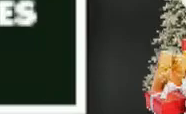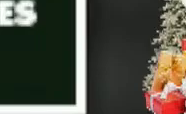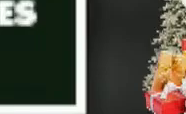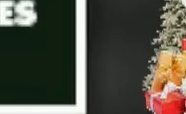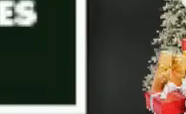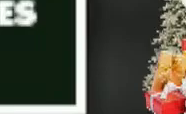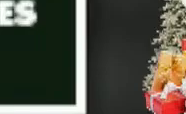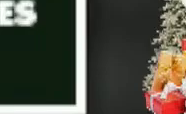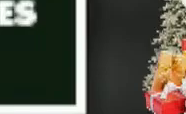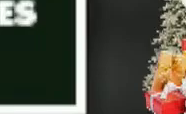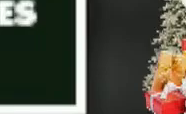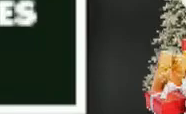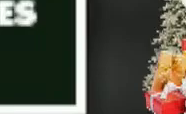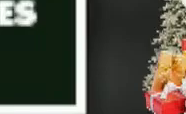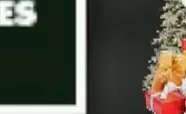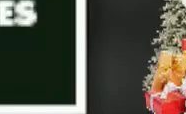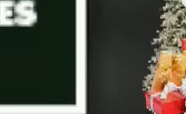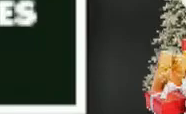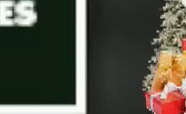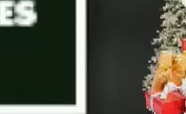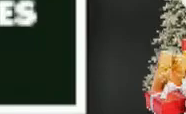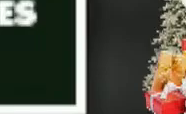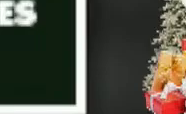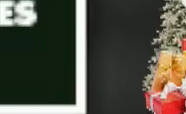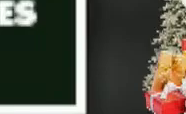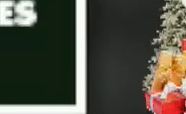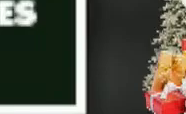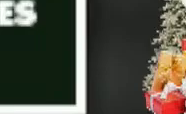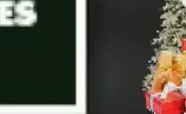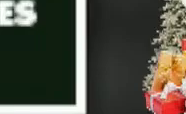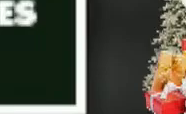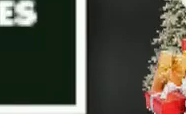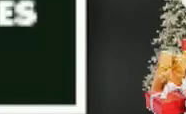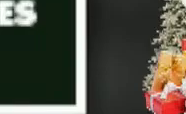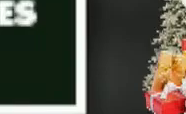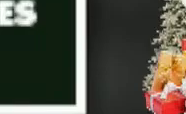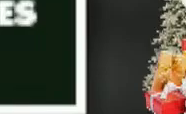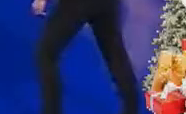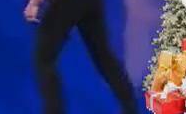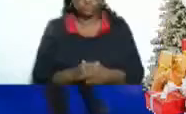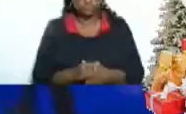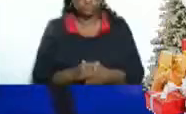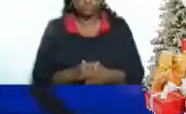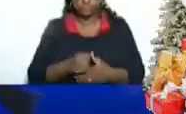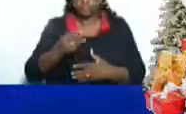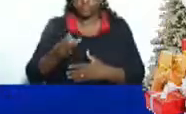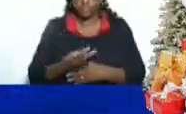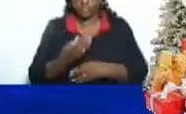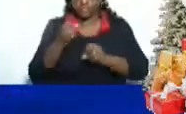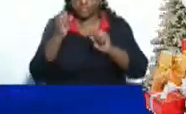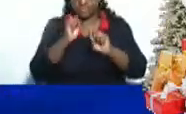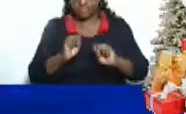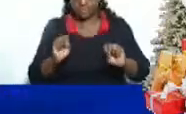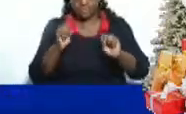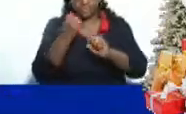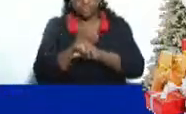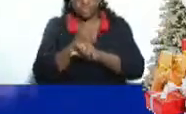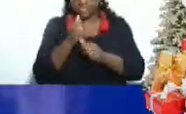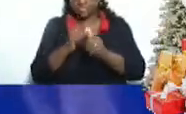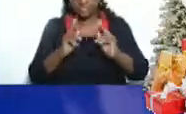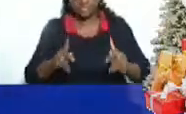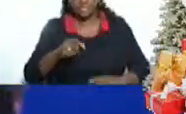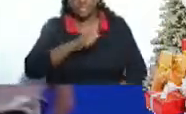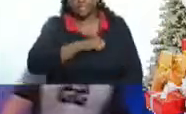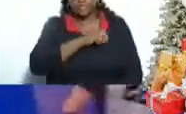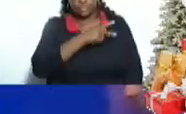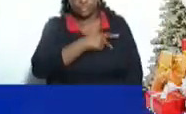beer bottles for cash in Nassau, Grand Bahama, and now Abaco and Eleuthera. Welcome to your Saturday Sports, everyone. I'm